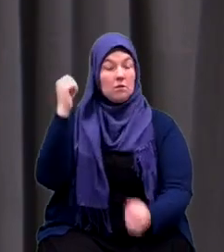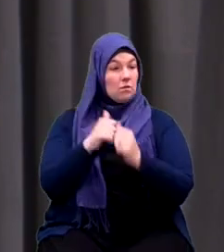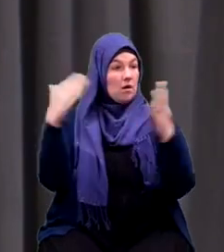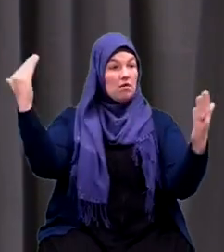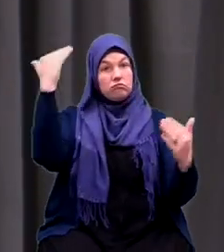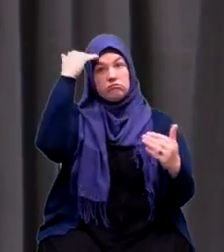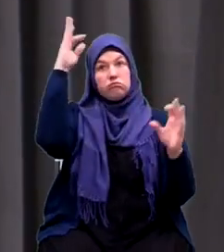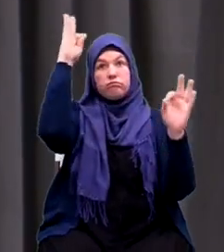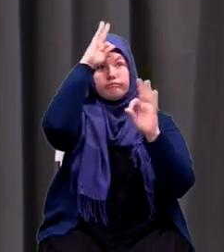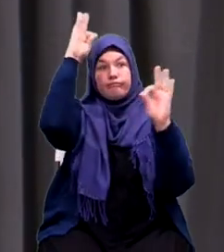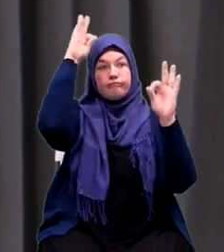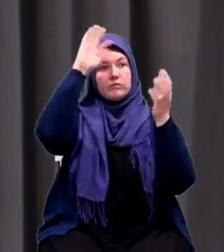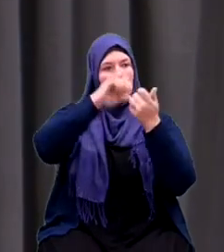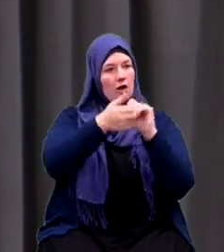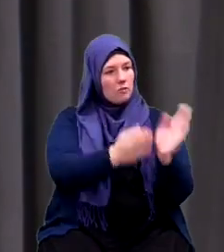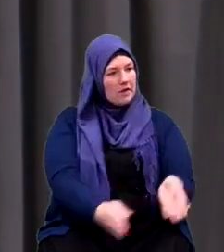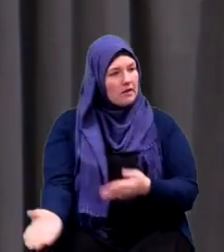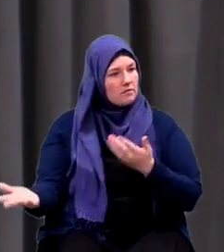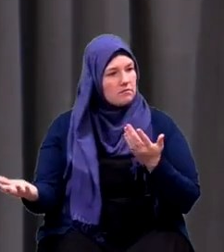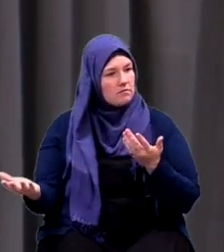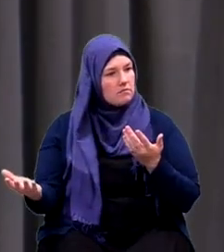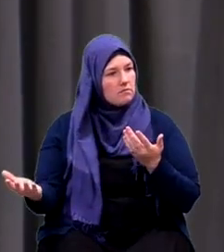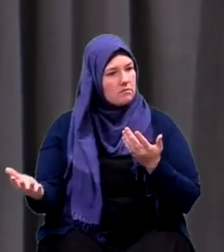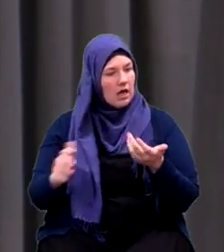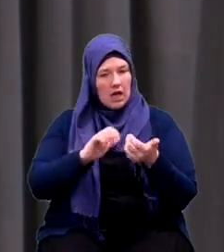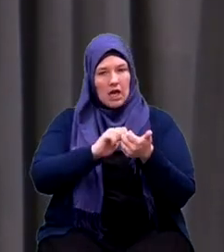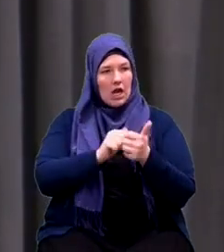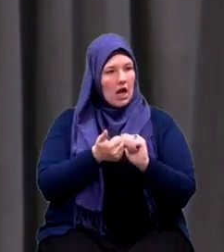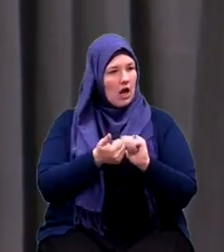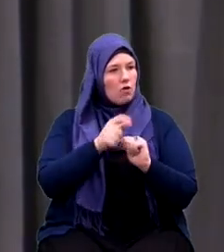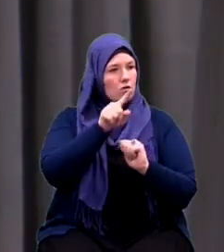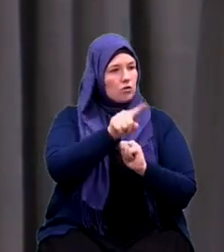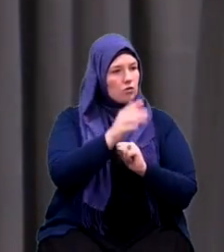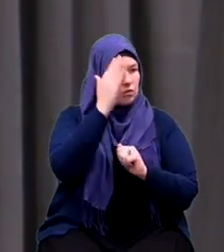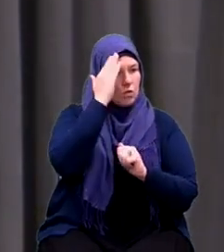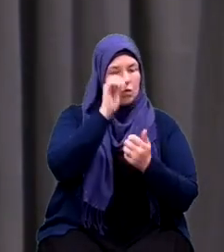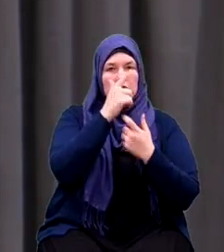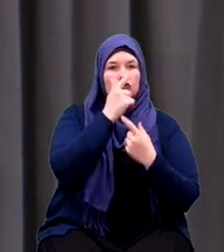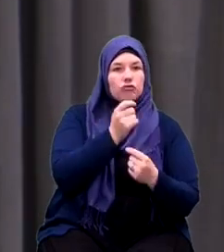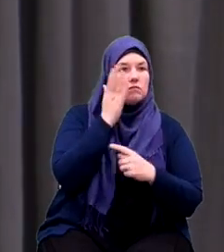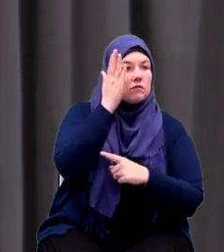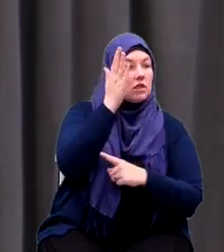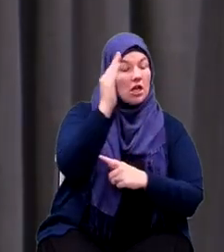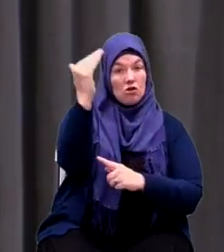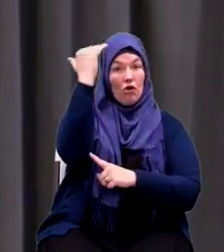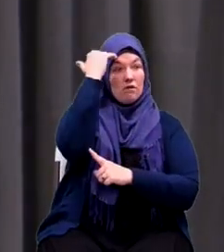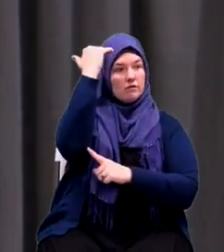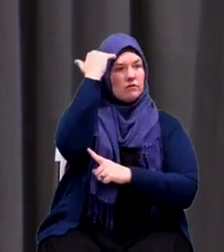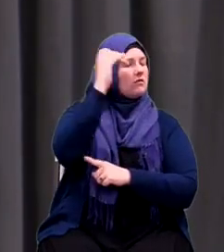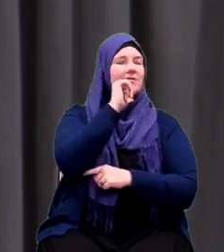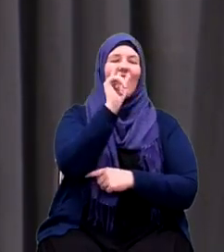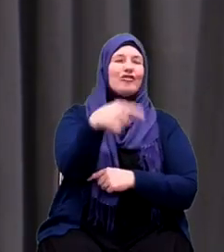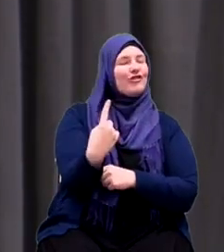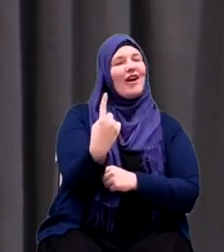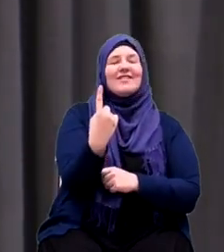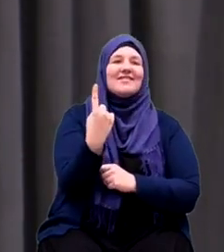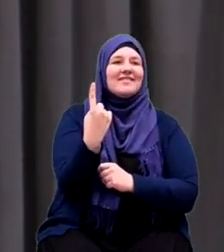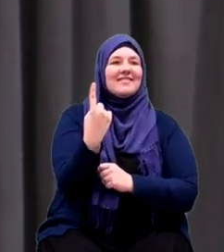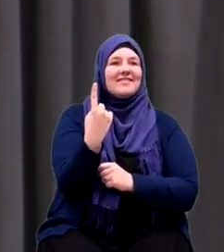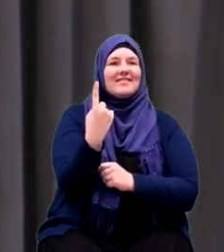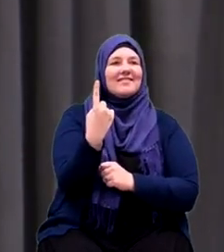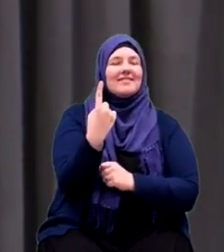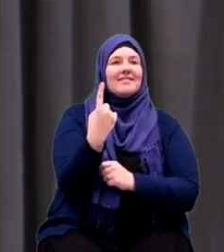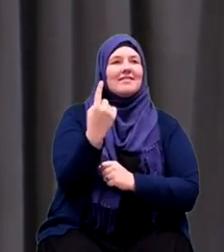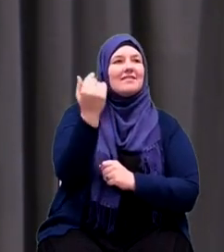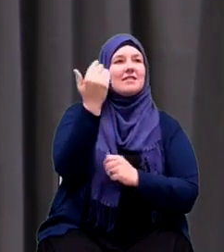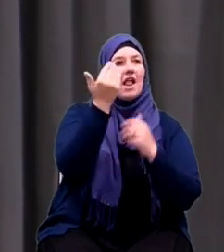without knowledge, how do you plan? How do you know where your interest is? And knowledge is not just, it